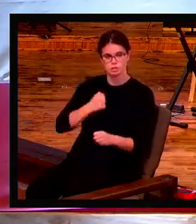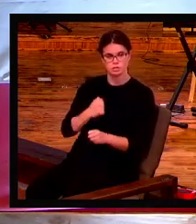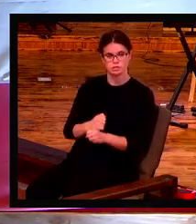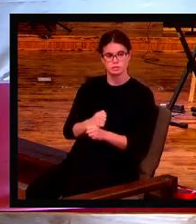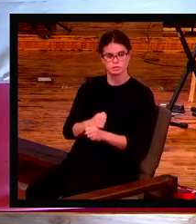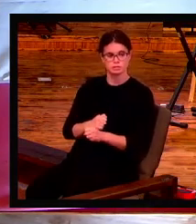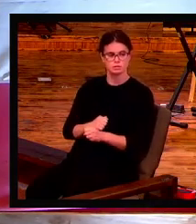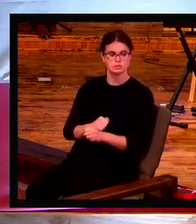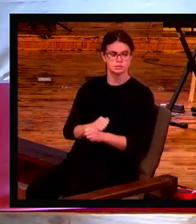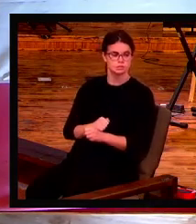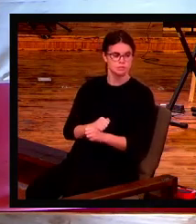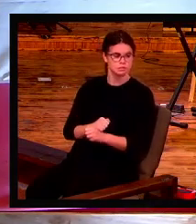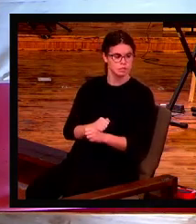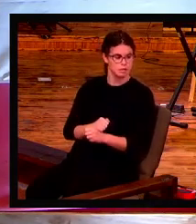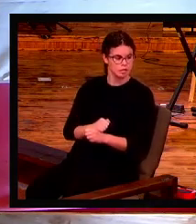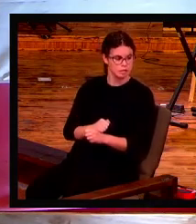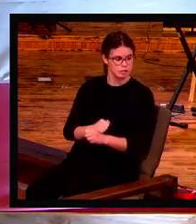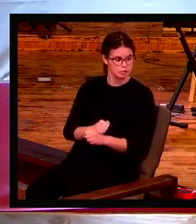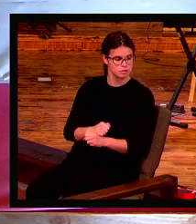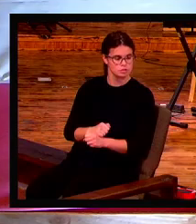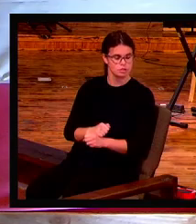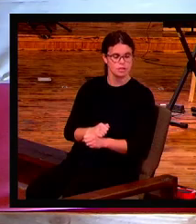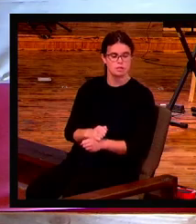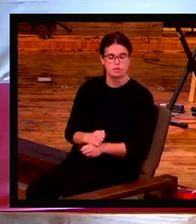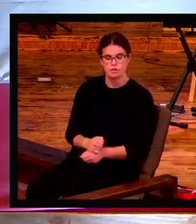to unwind it in the wilderness?